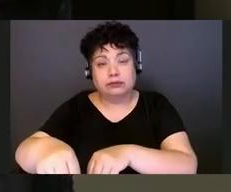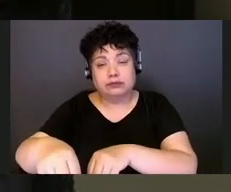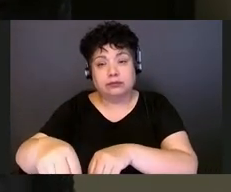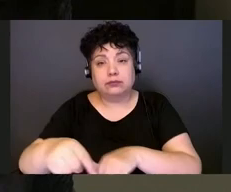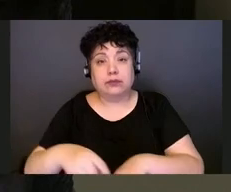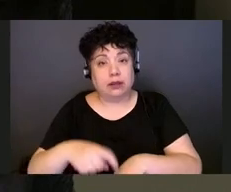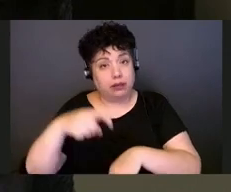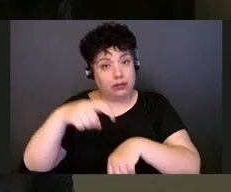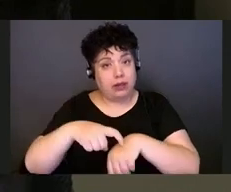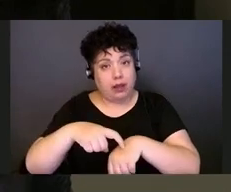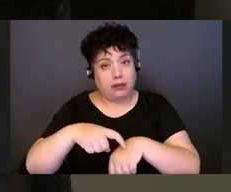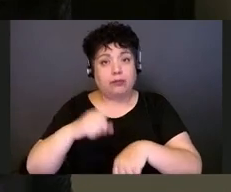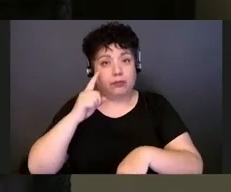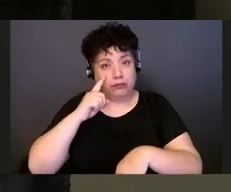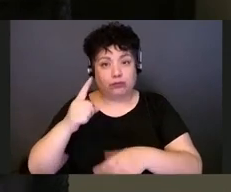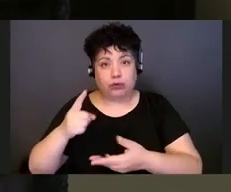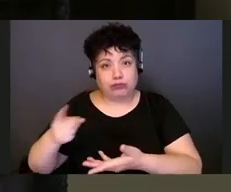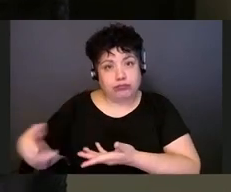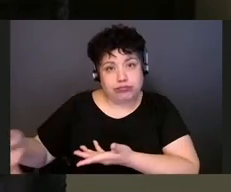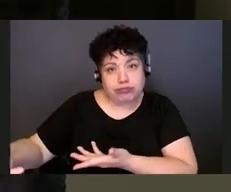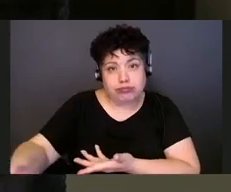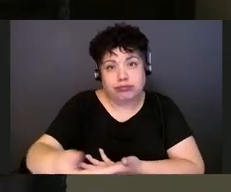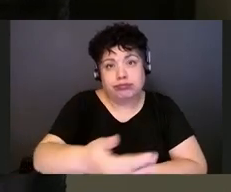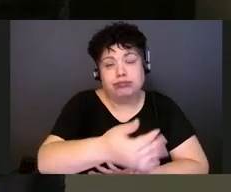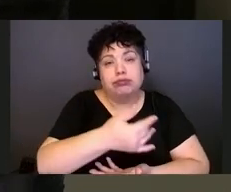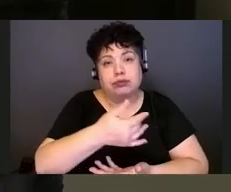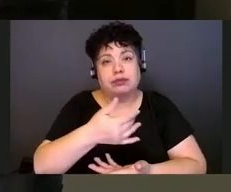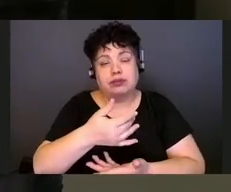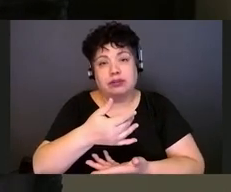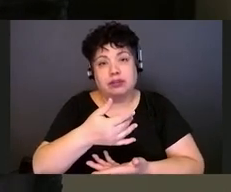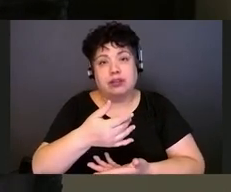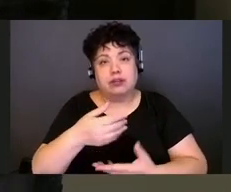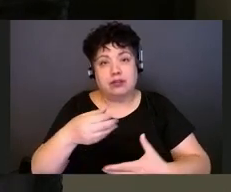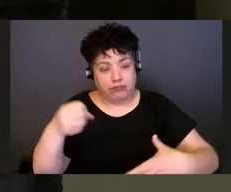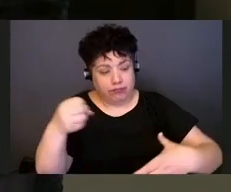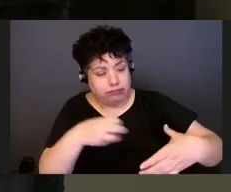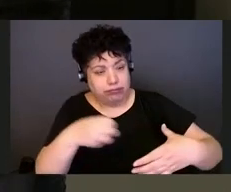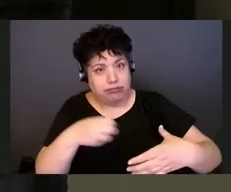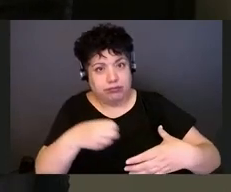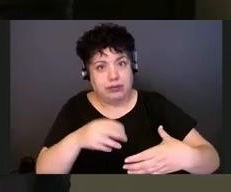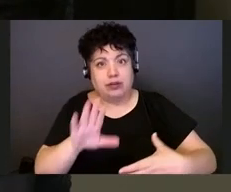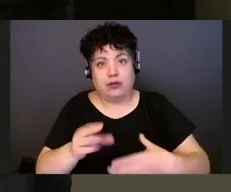to gather the gifts from the earth of all the food.